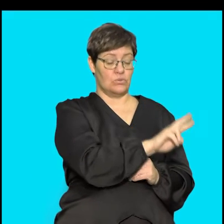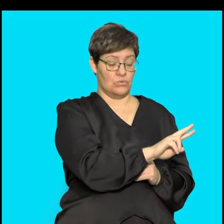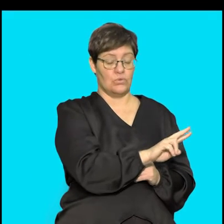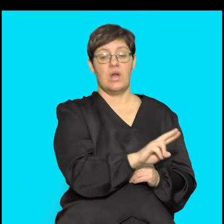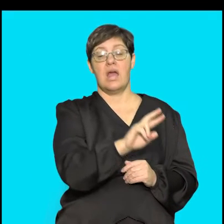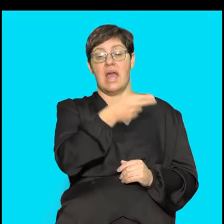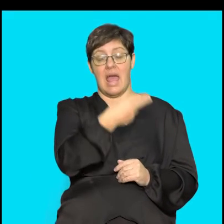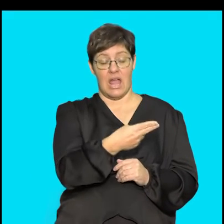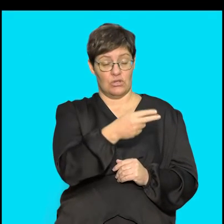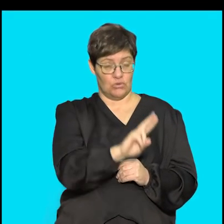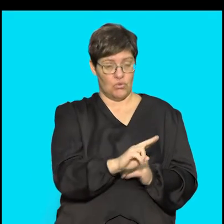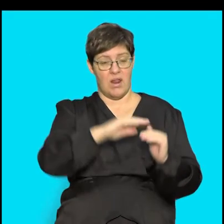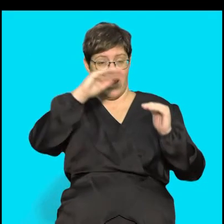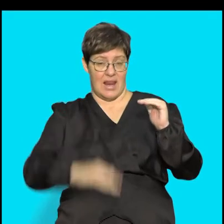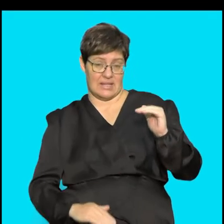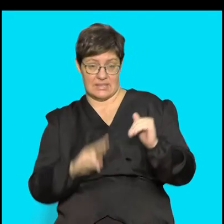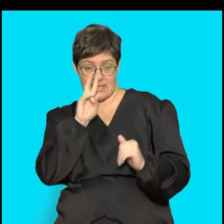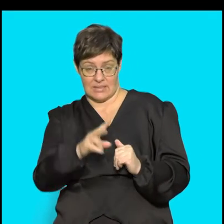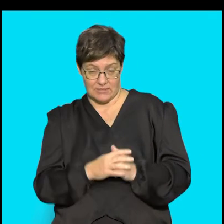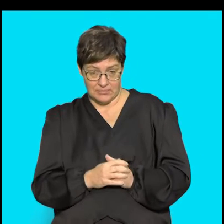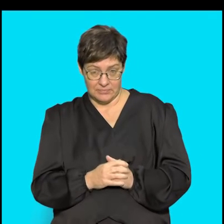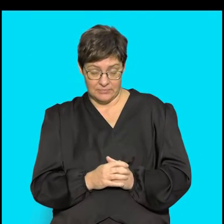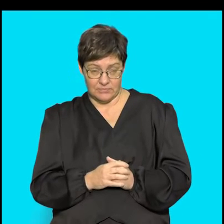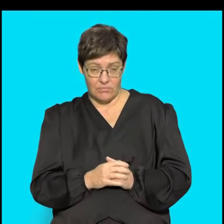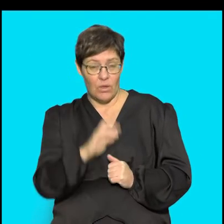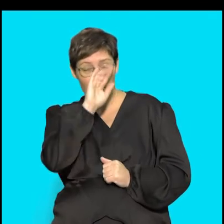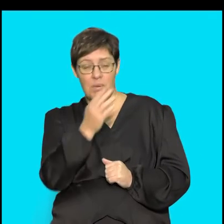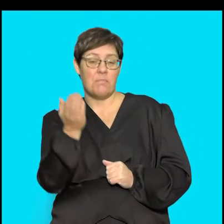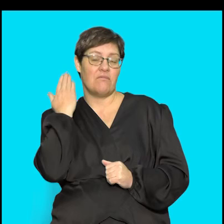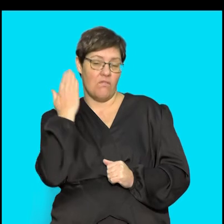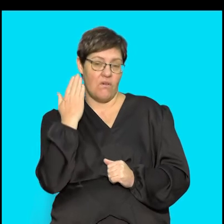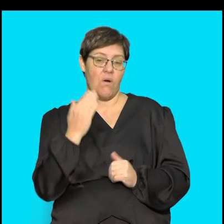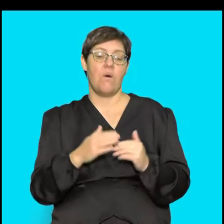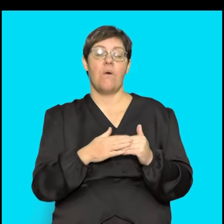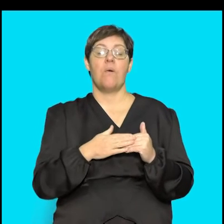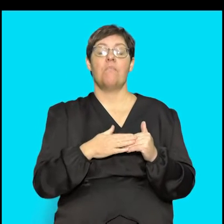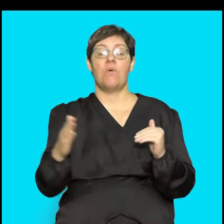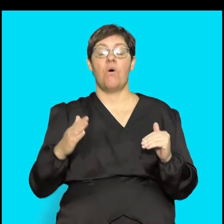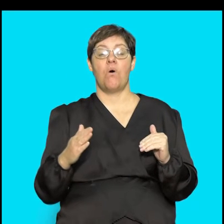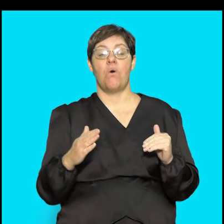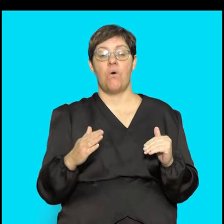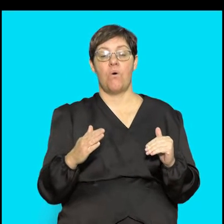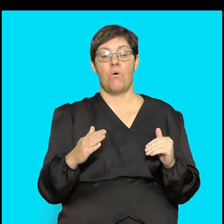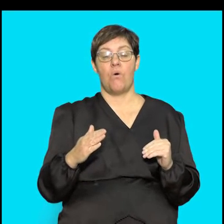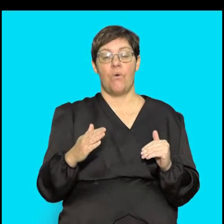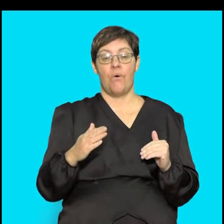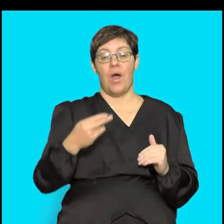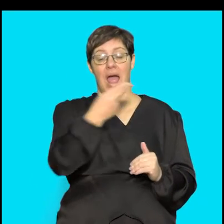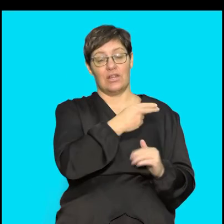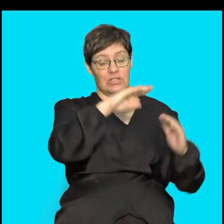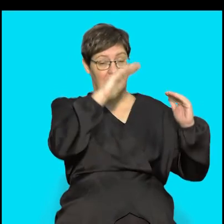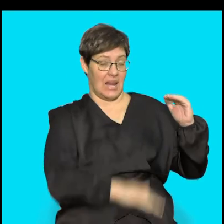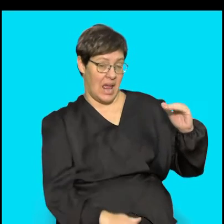N2, and even less H2. Remember I said to you earlier, there's more of a decline in the hydrogen